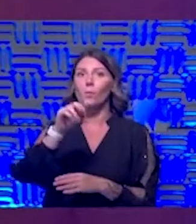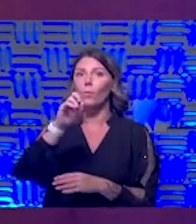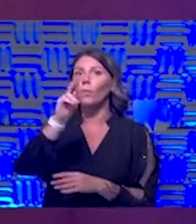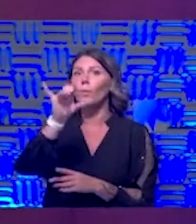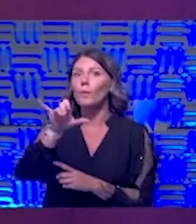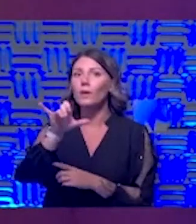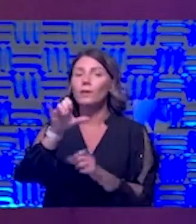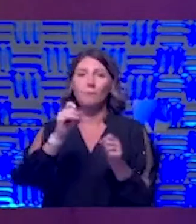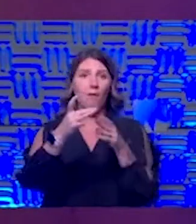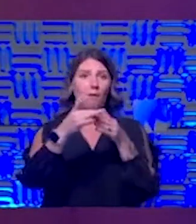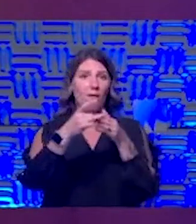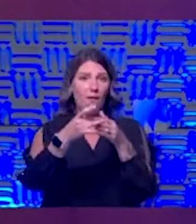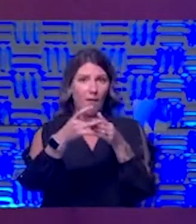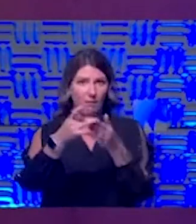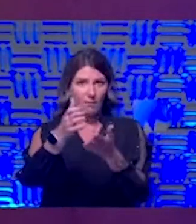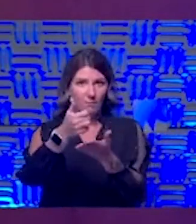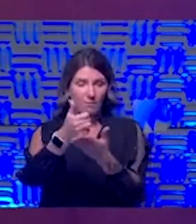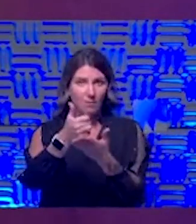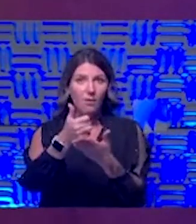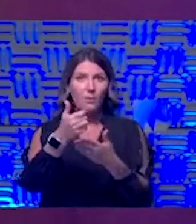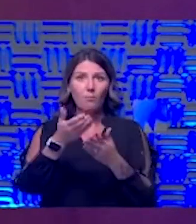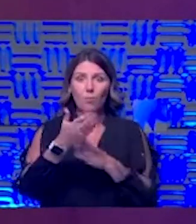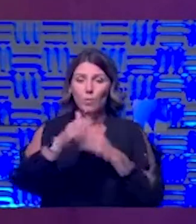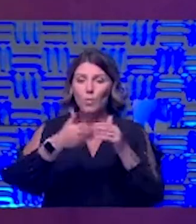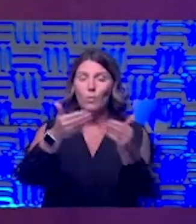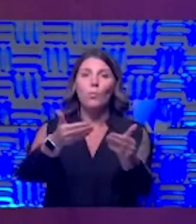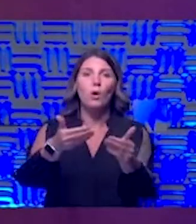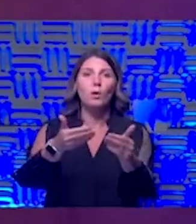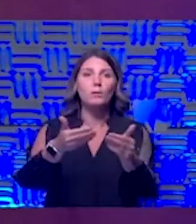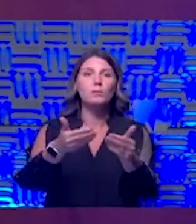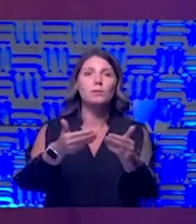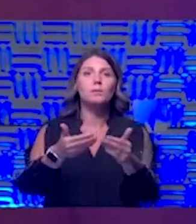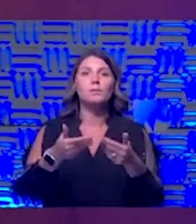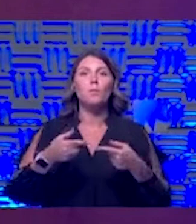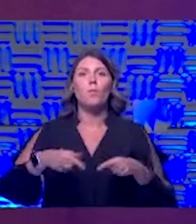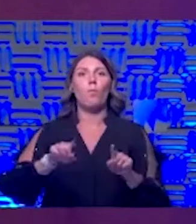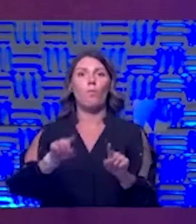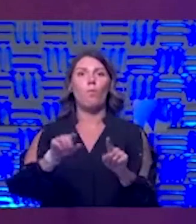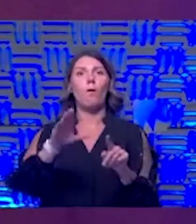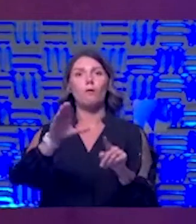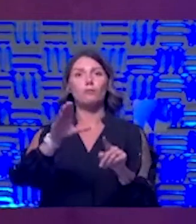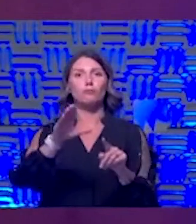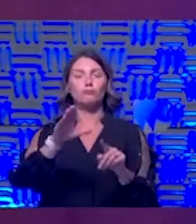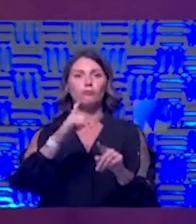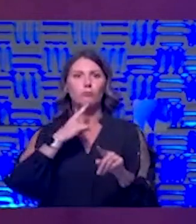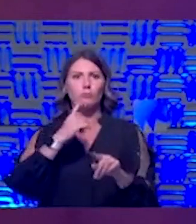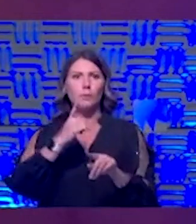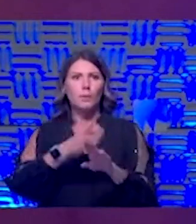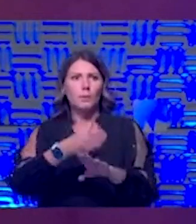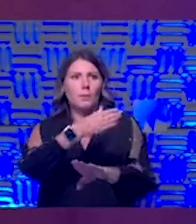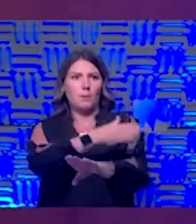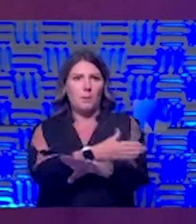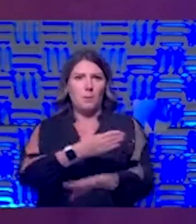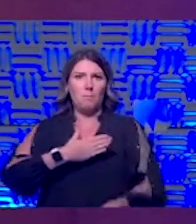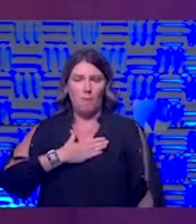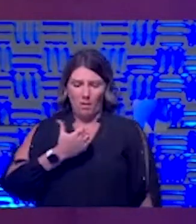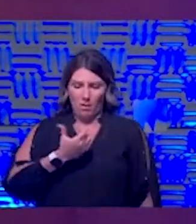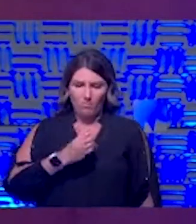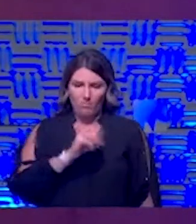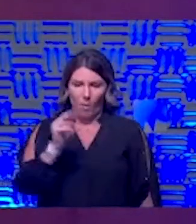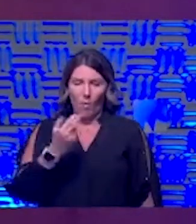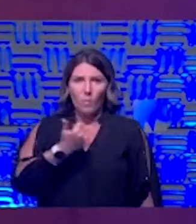help kind of guide you through that process along the way as you build your own support scaffolding is